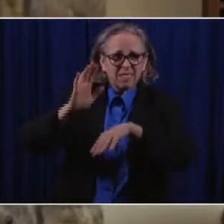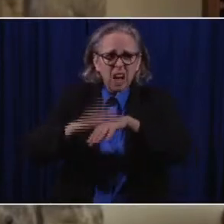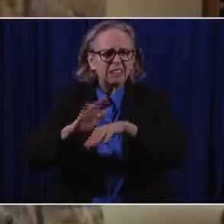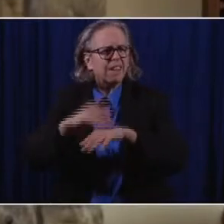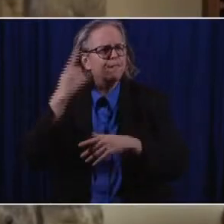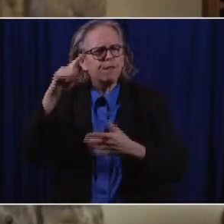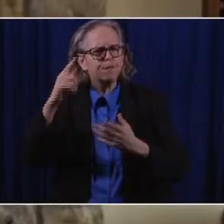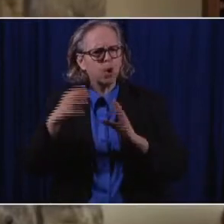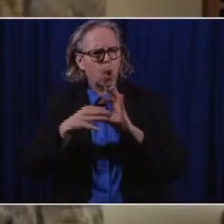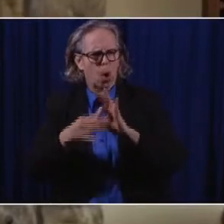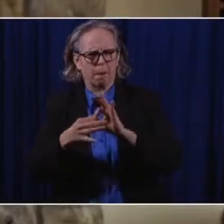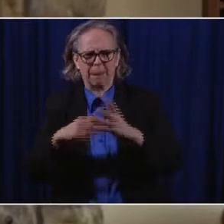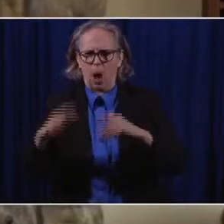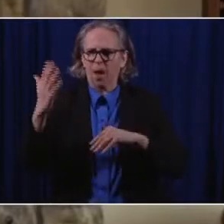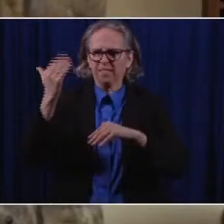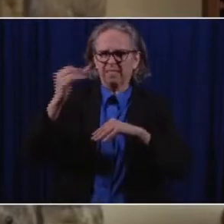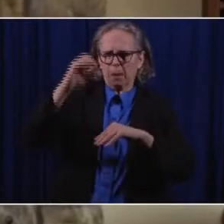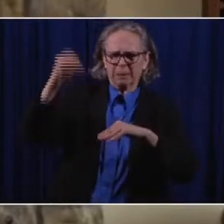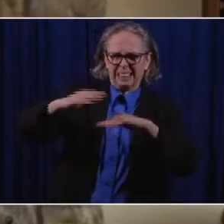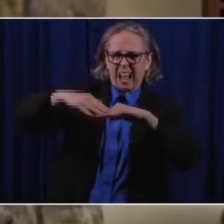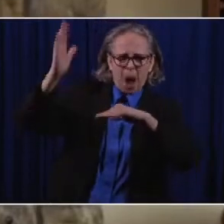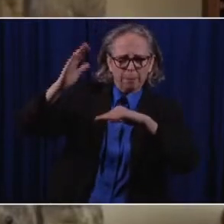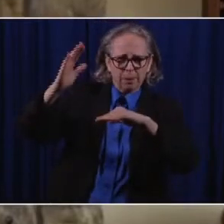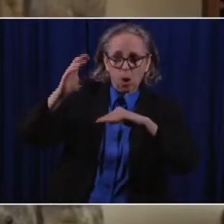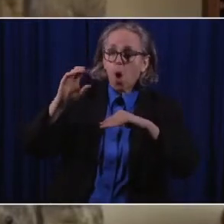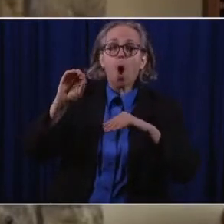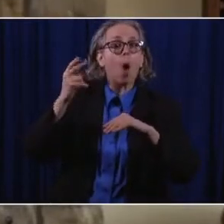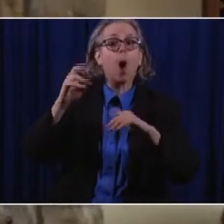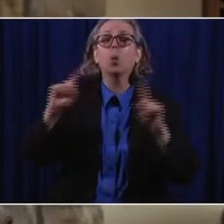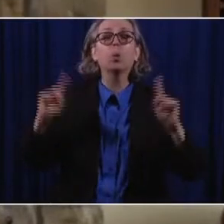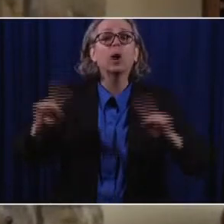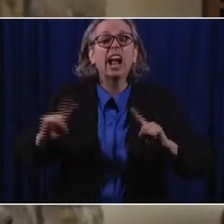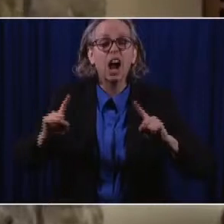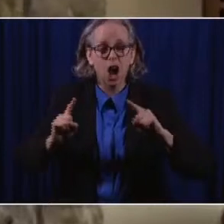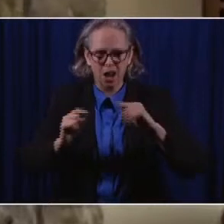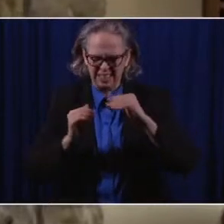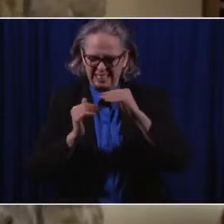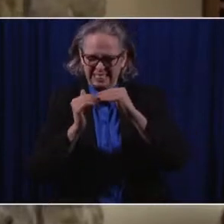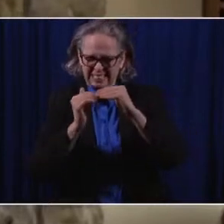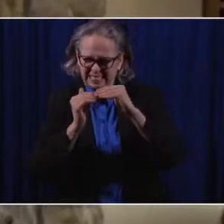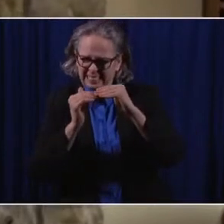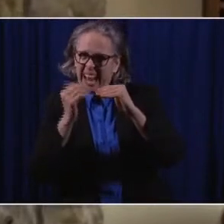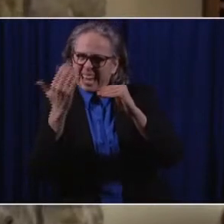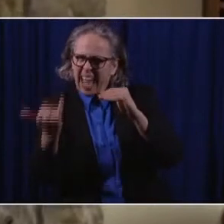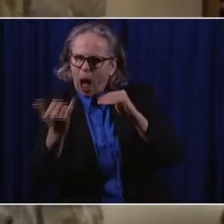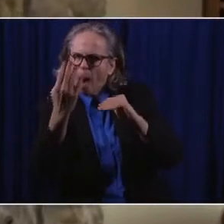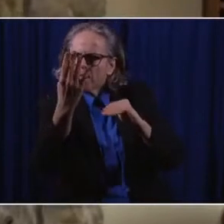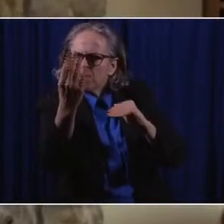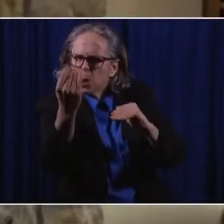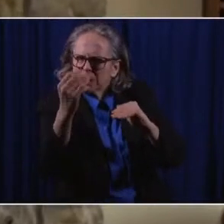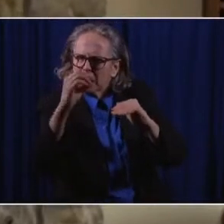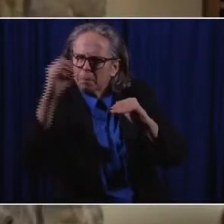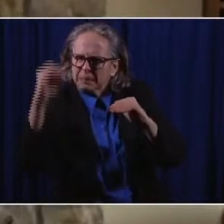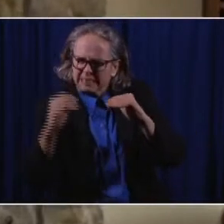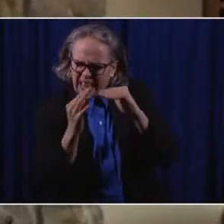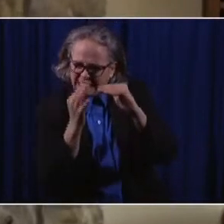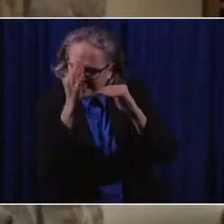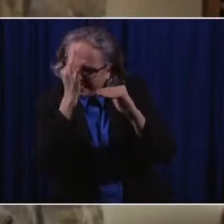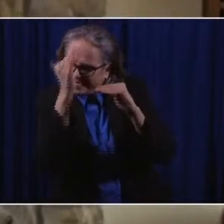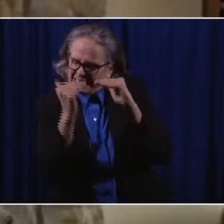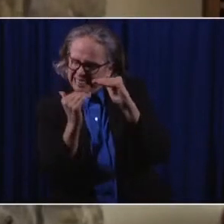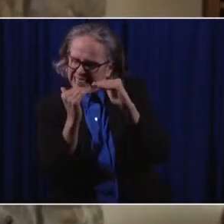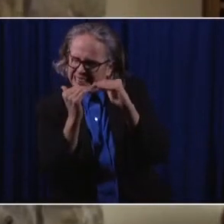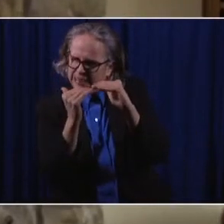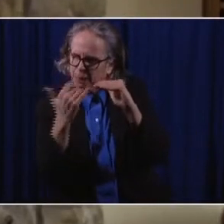would advise people to be very careful if they were traveling to us. We're at about 14% positivity now. 15%